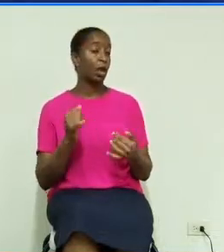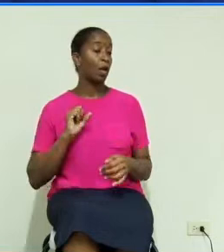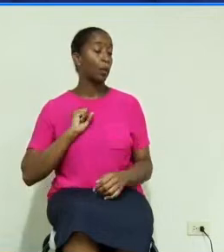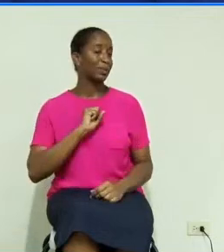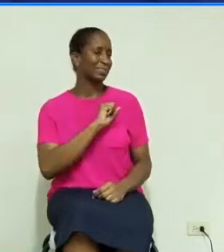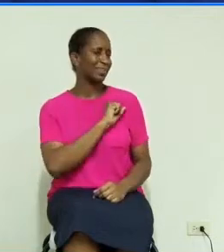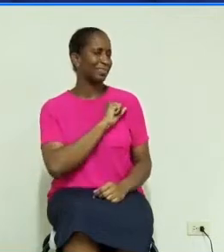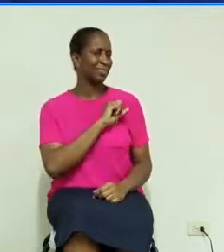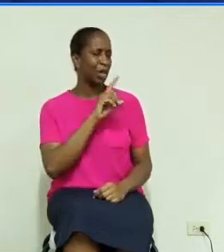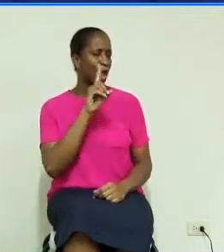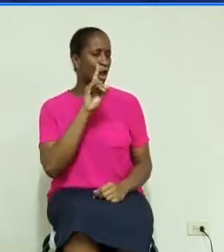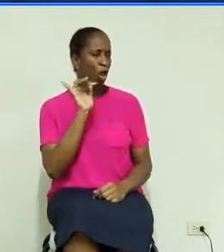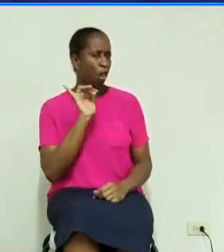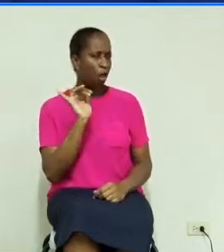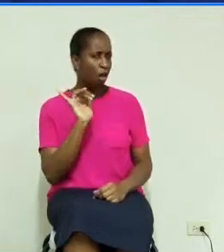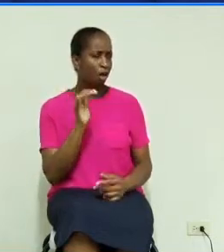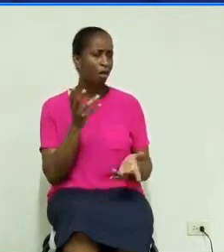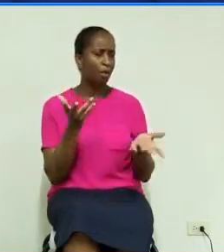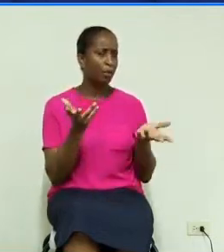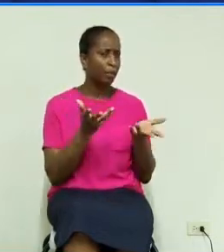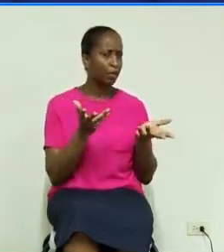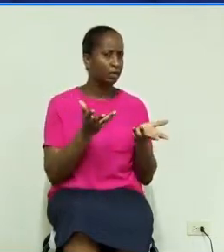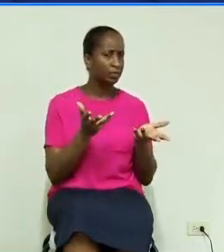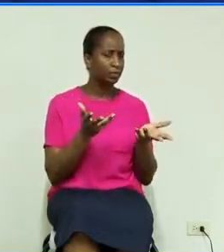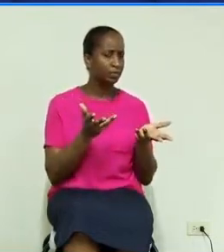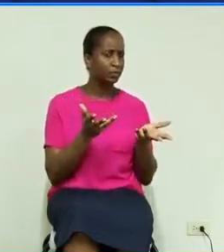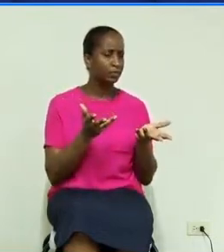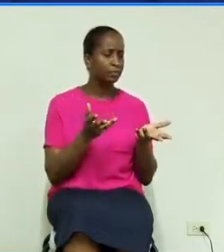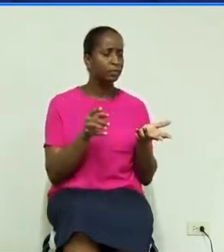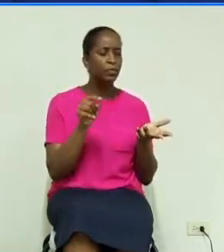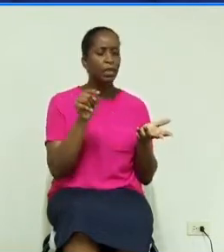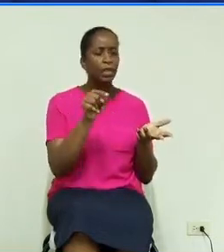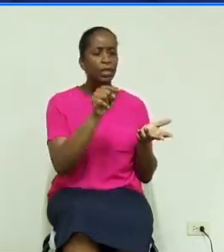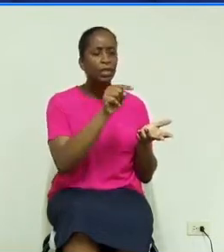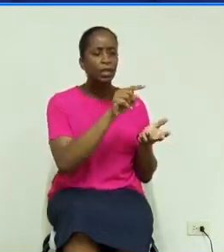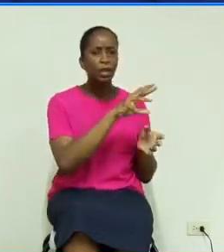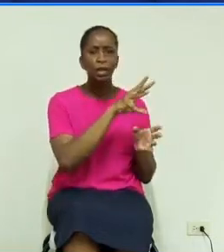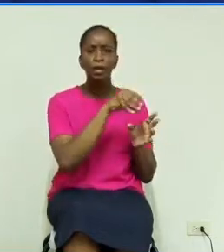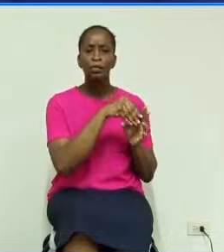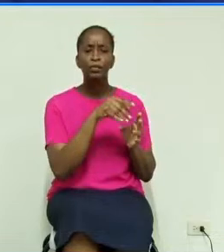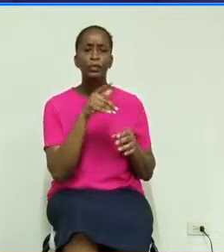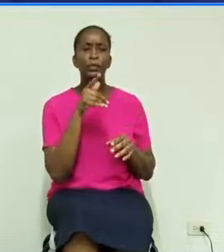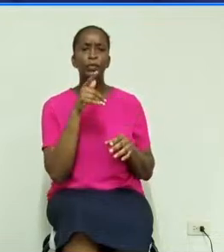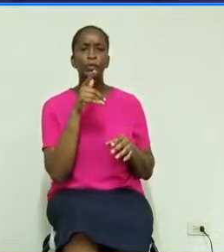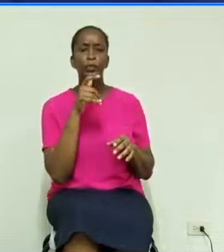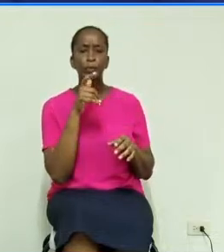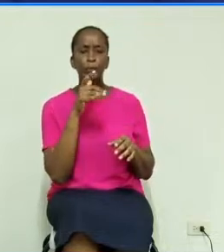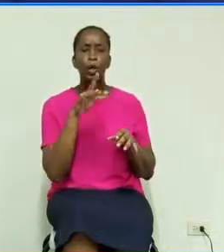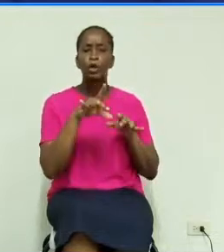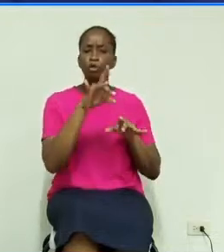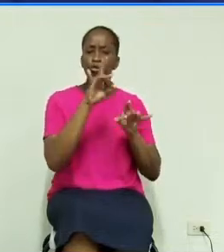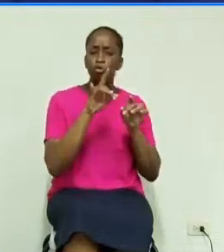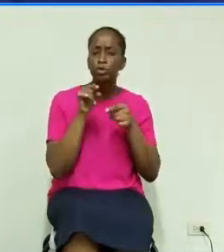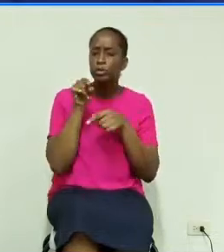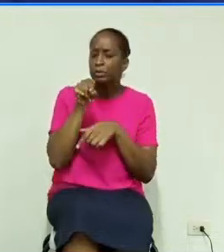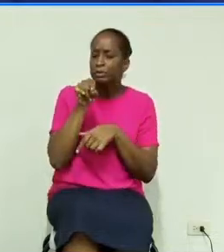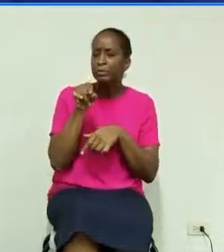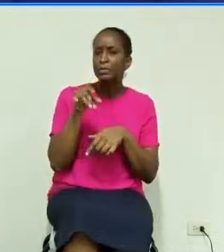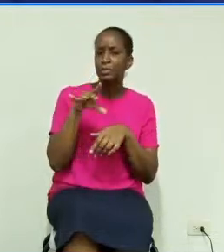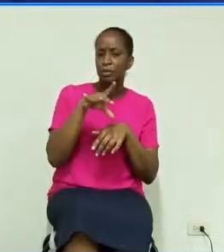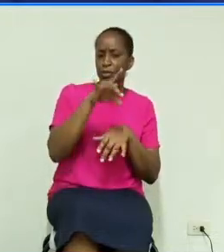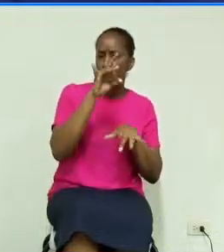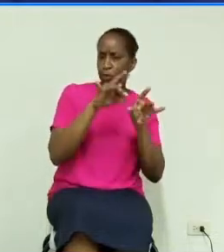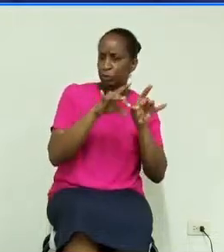of Senate, can we safely say that a body that is not independent from